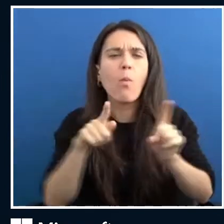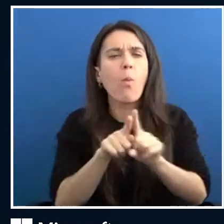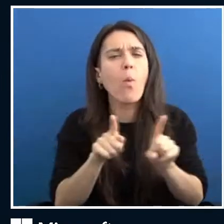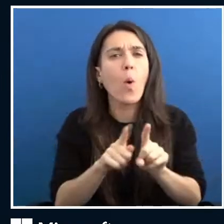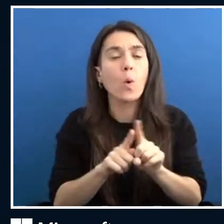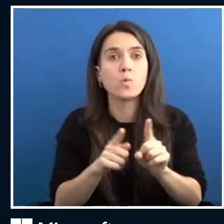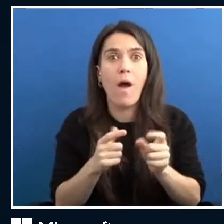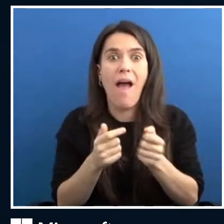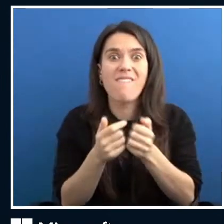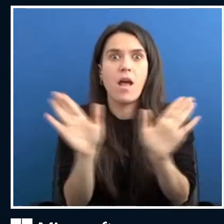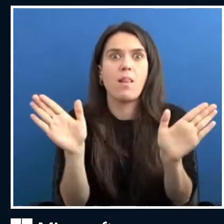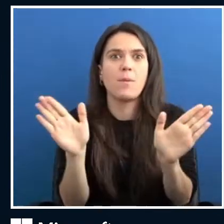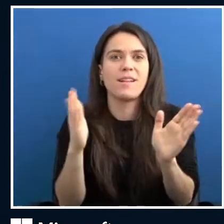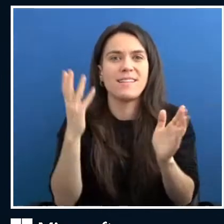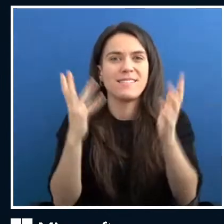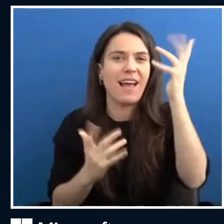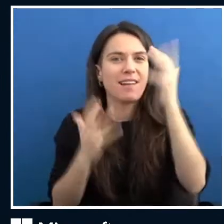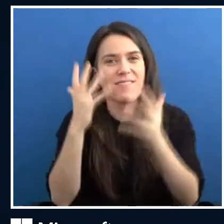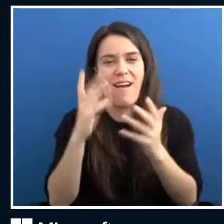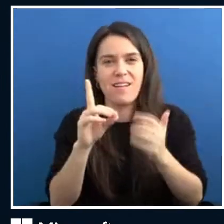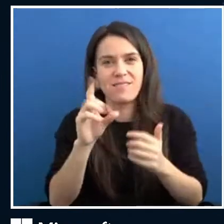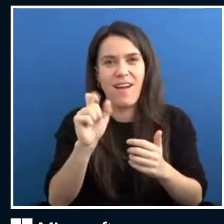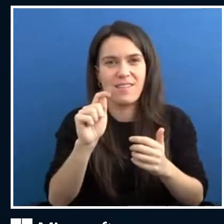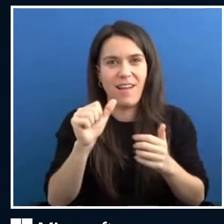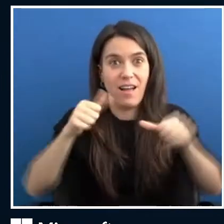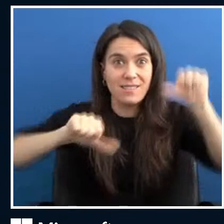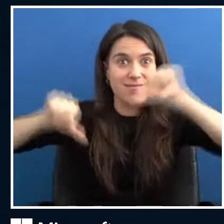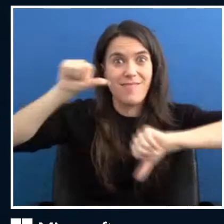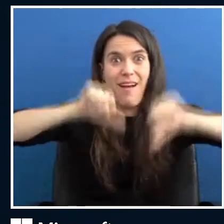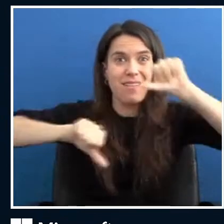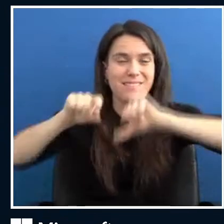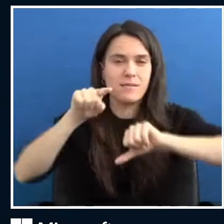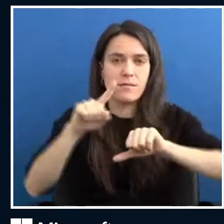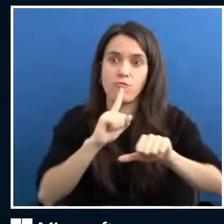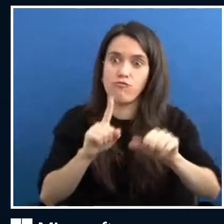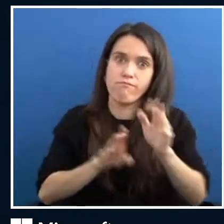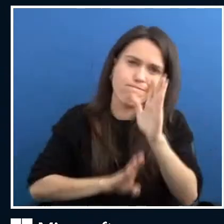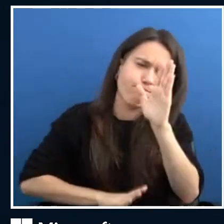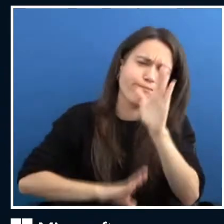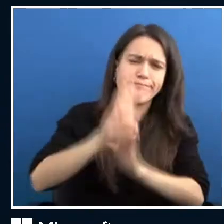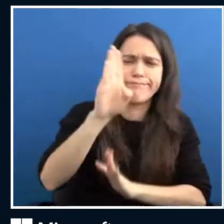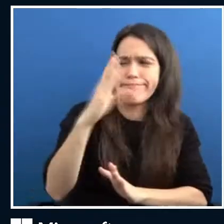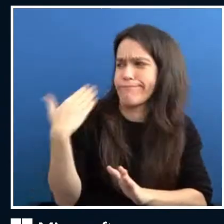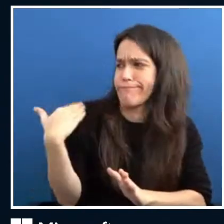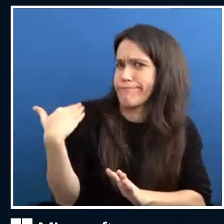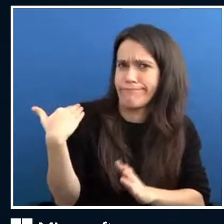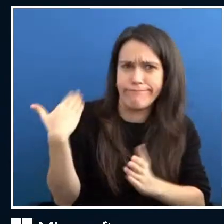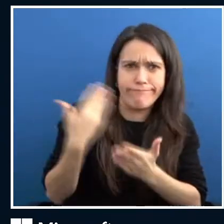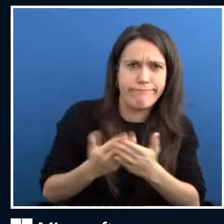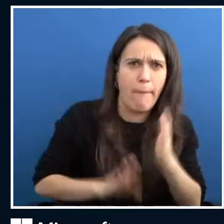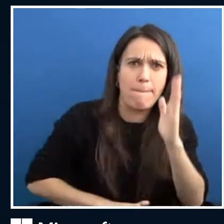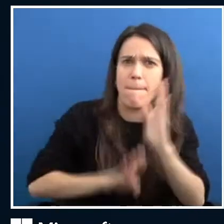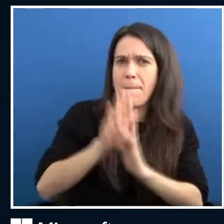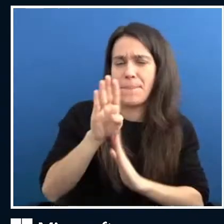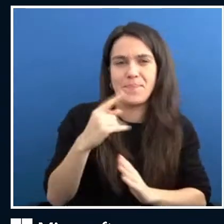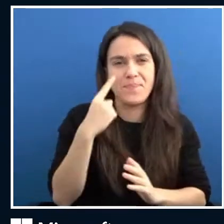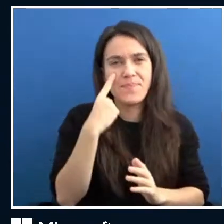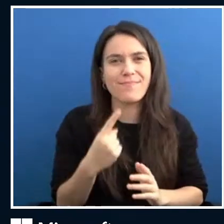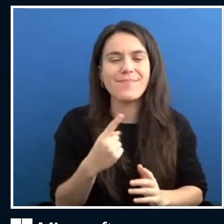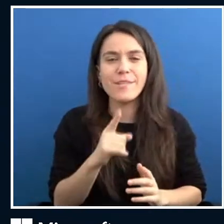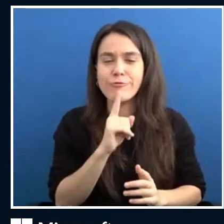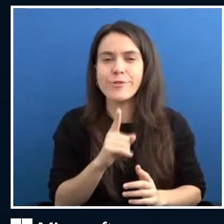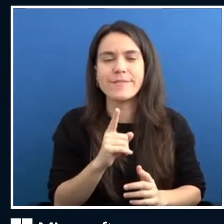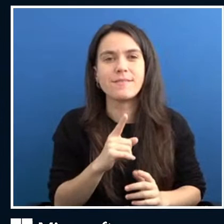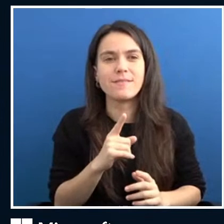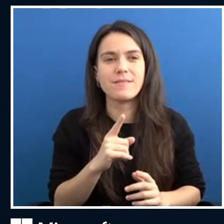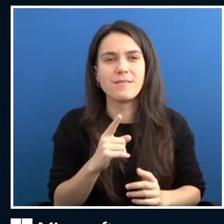data. Data science itself has taken off a lot in recent years. And the leaps and bounds in terms of the problems that people have tried